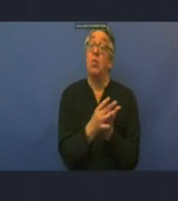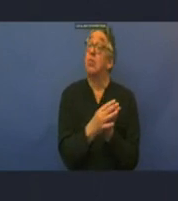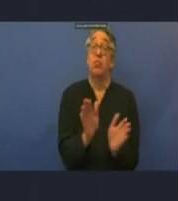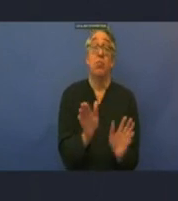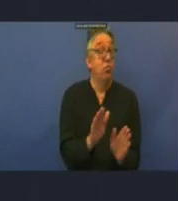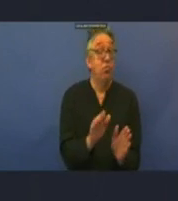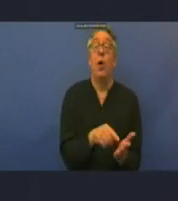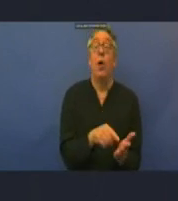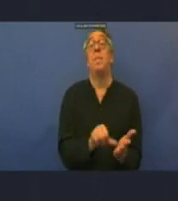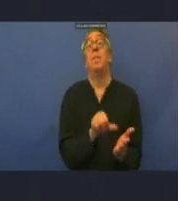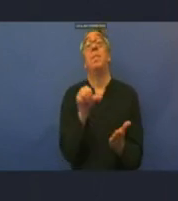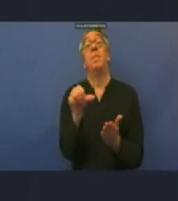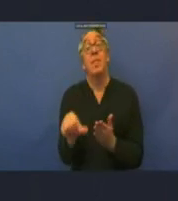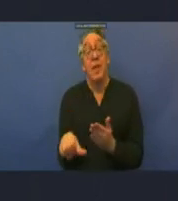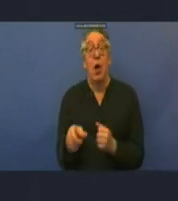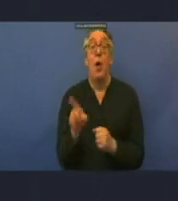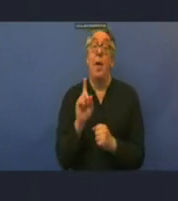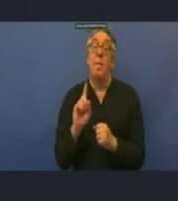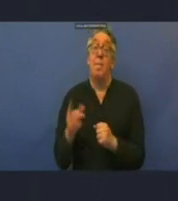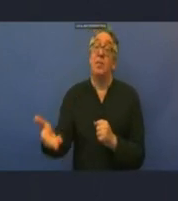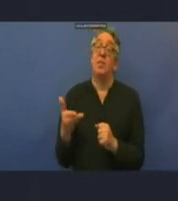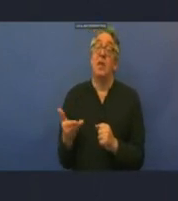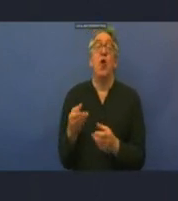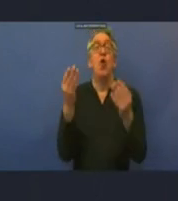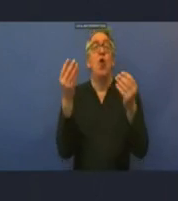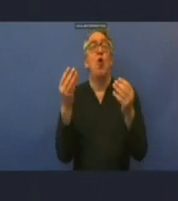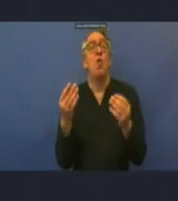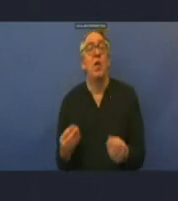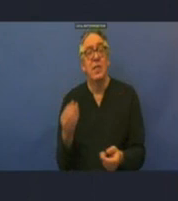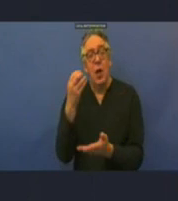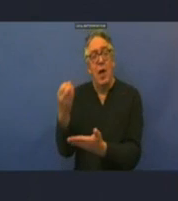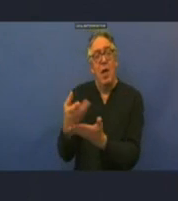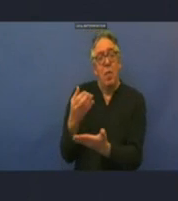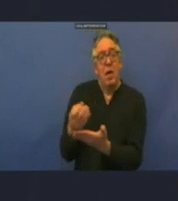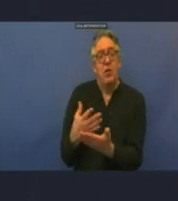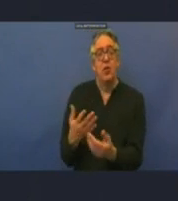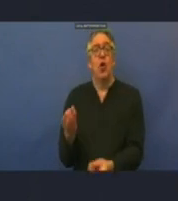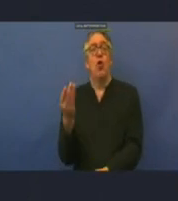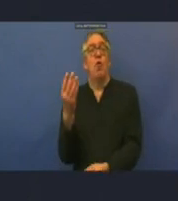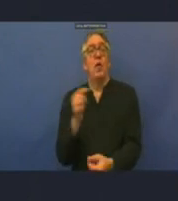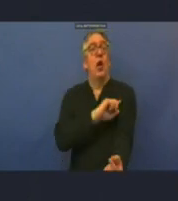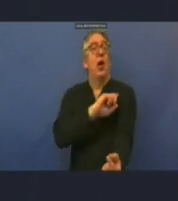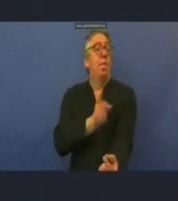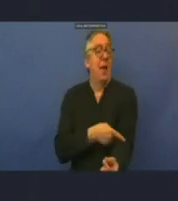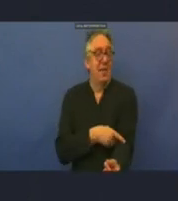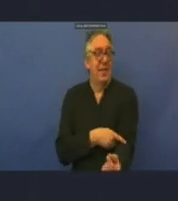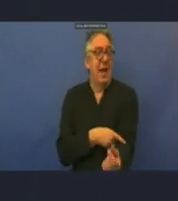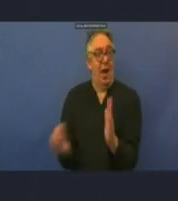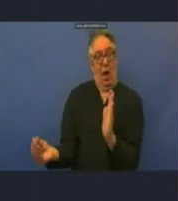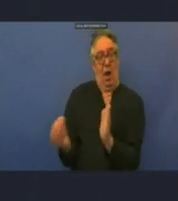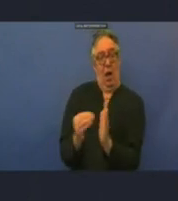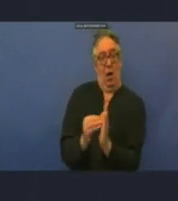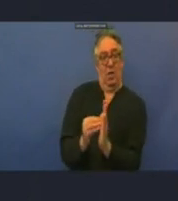submit their financial details, and financial capacity is determined at that